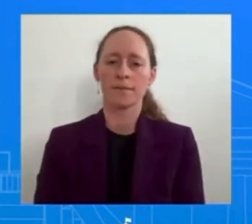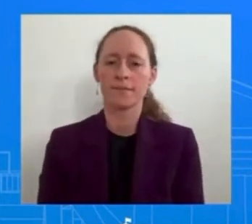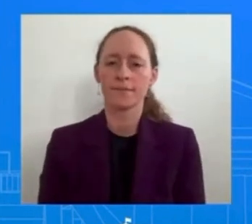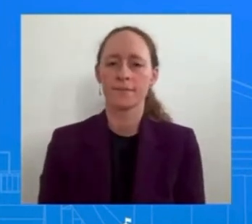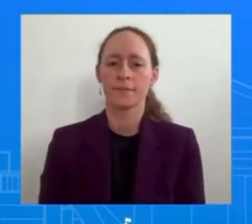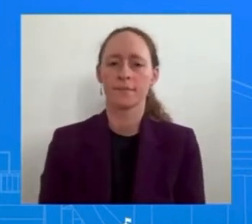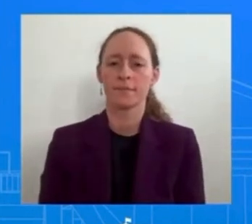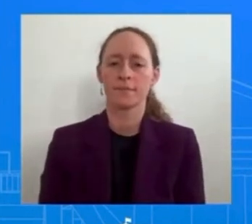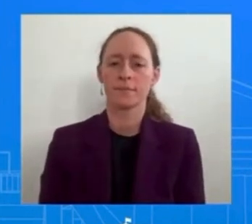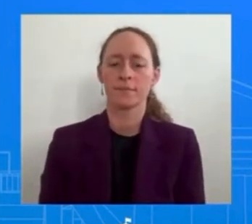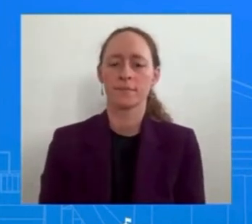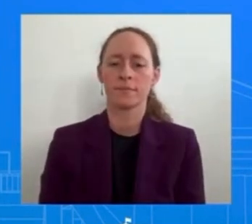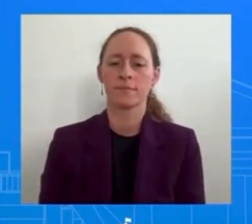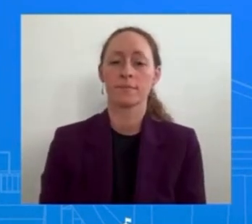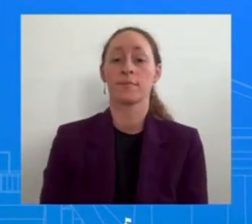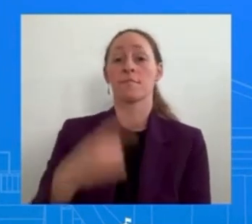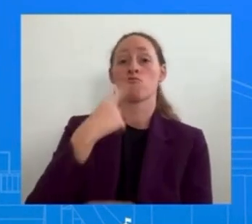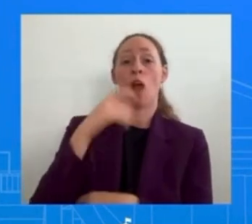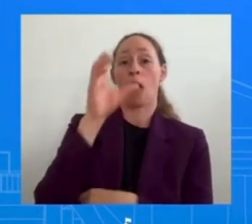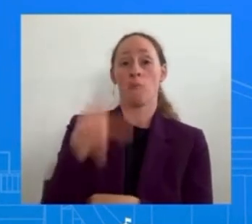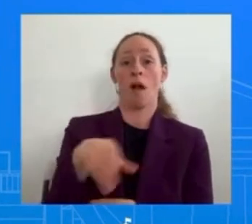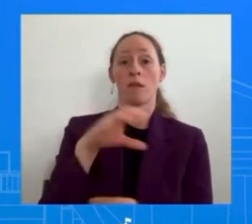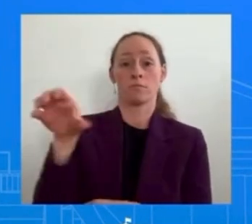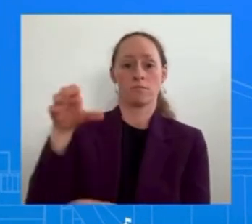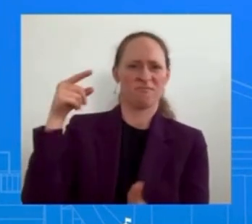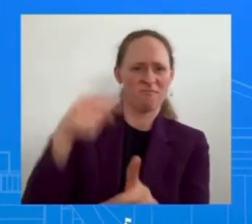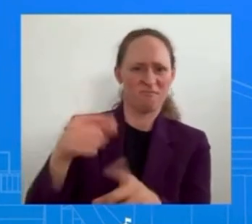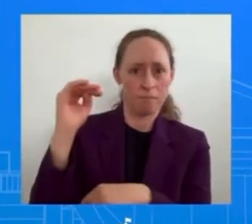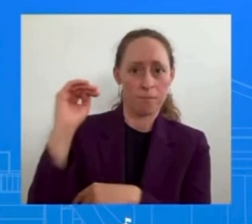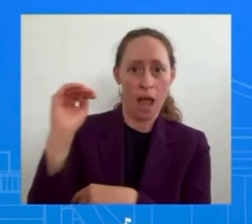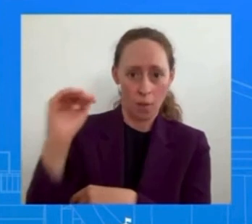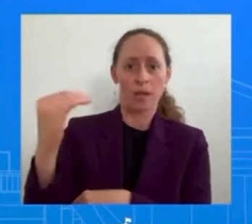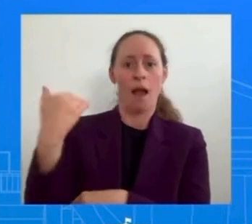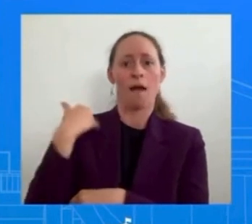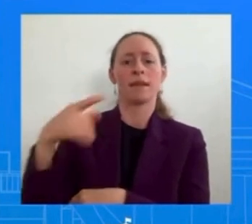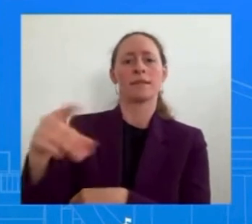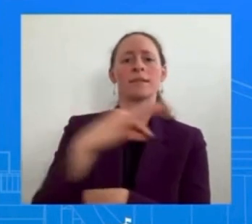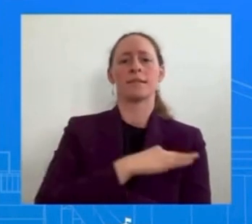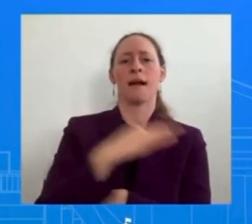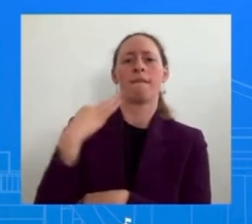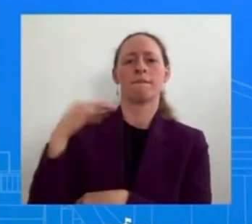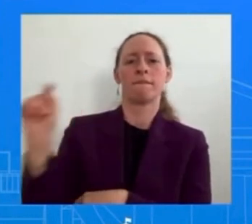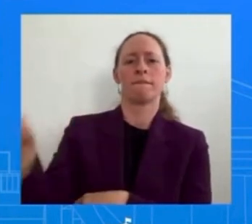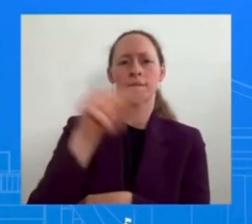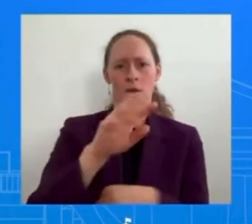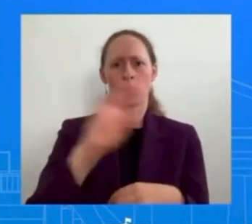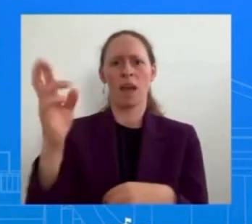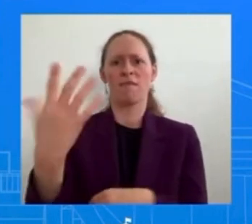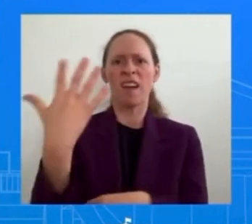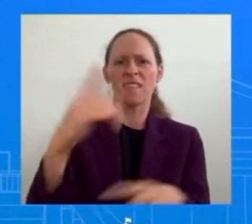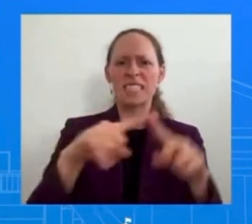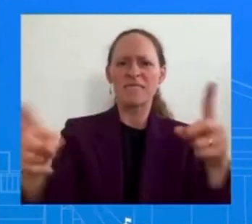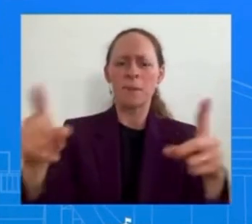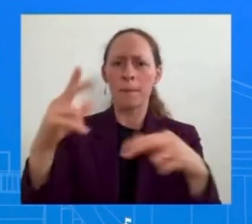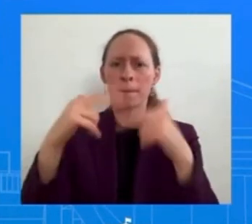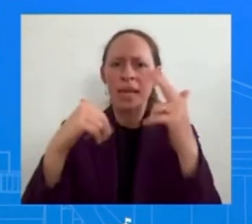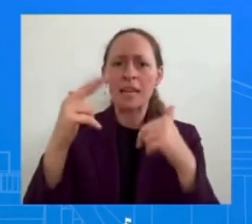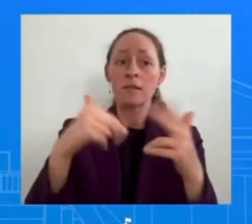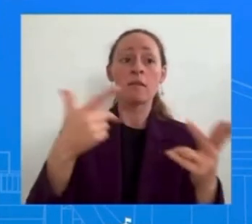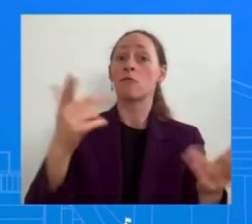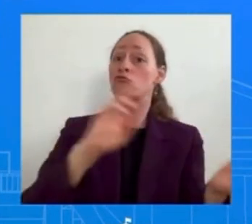to support staff in five shelters where food, water, hygiene kits, and other essential resources are being provided